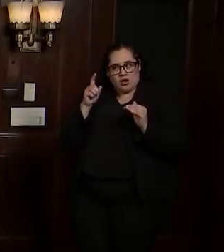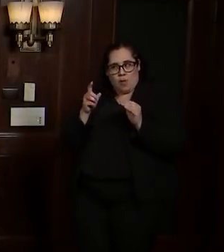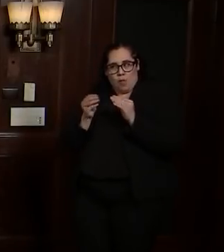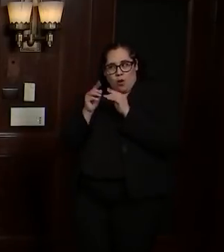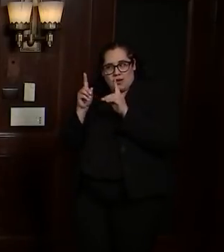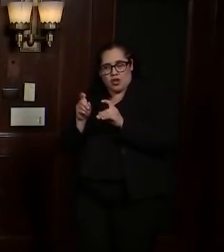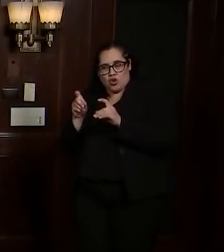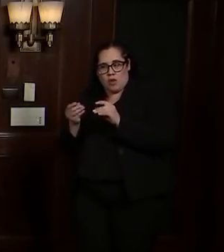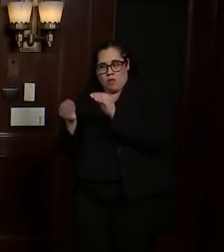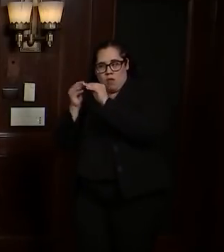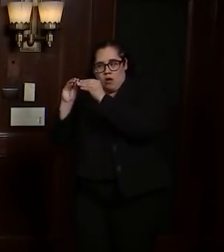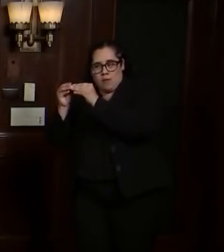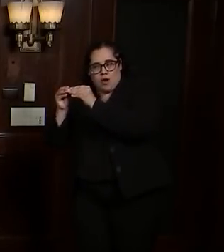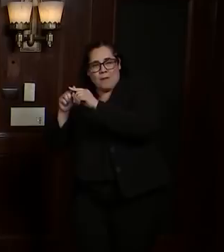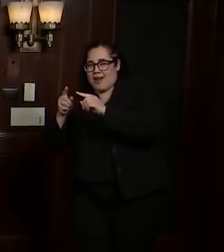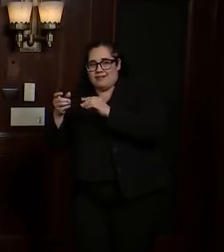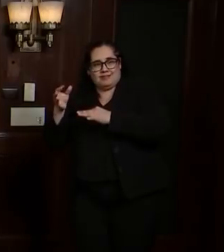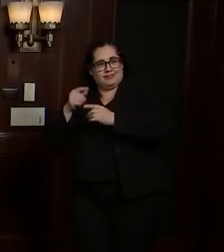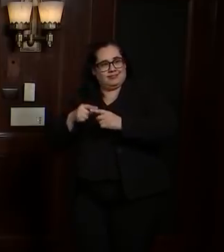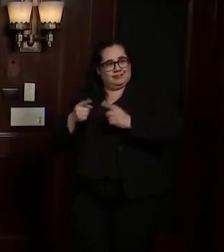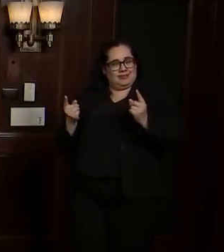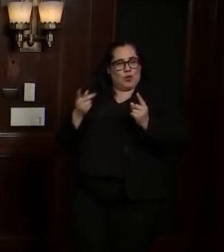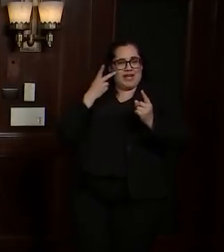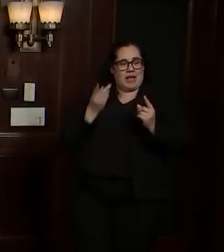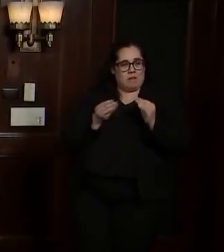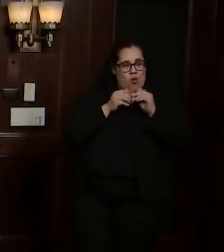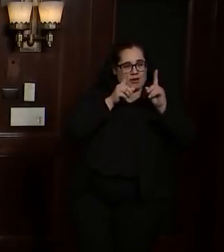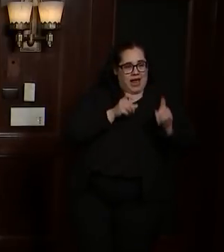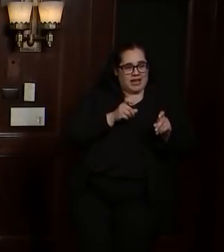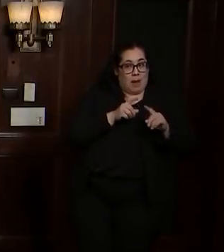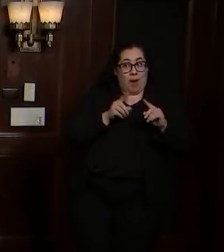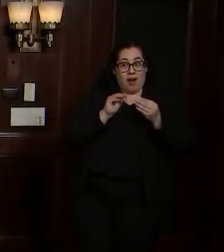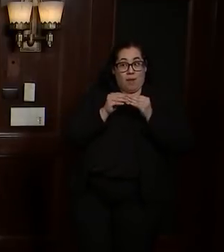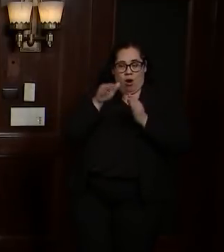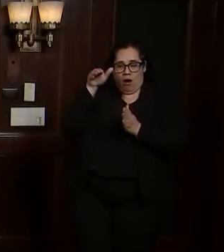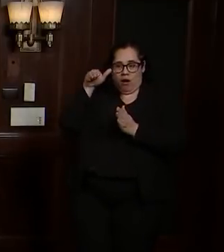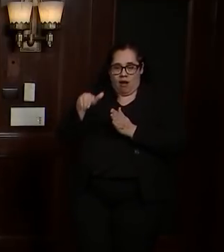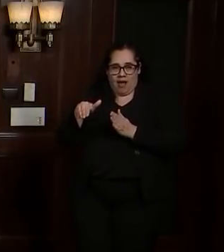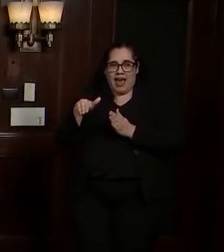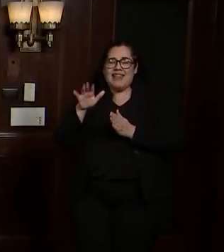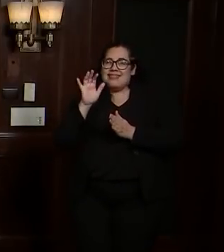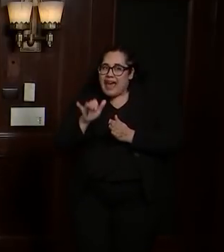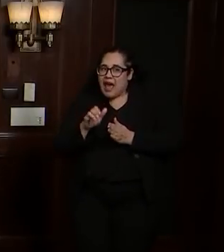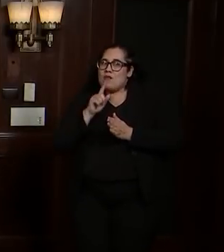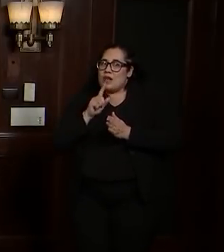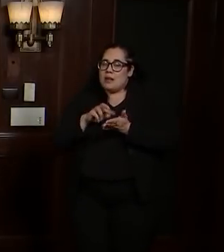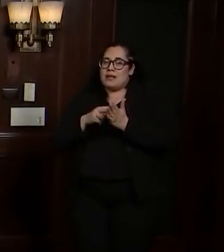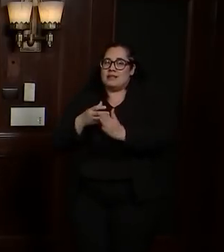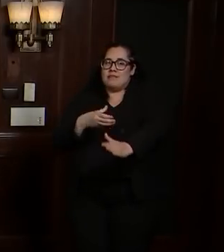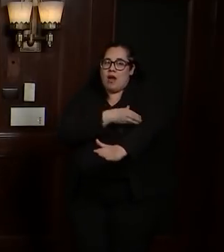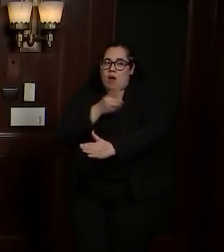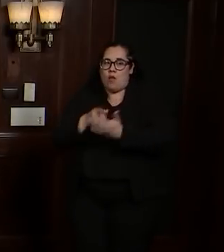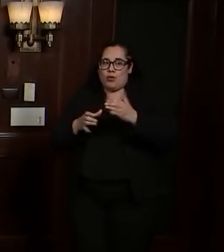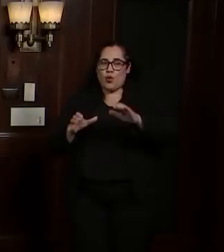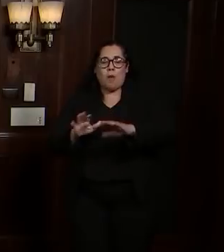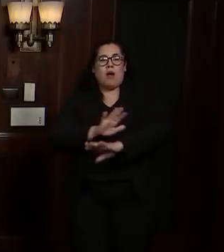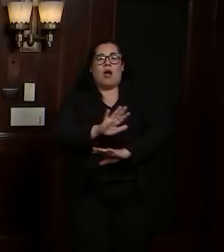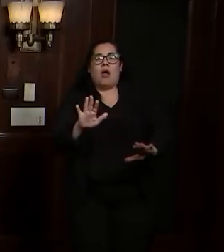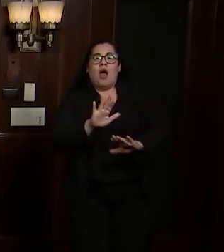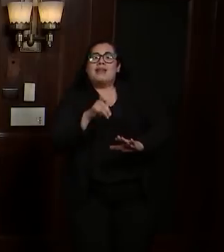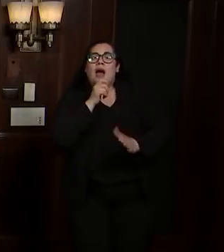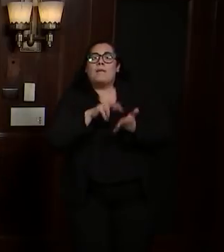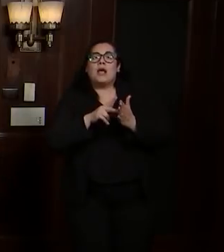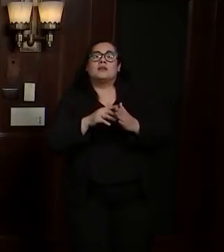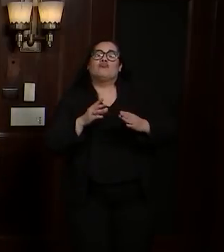testing and seeing that come down a little bit, I think speaks to the power of what everybody is doing. But don't take that as news to let up. That is